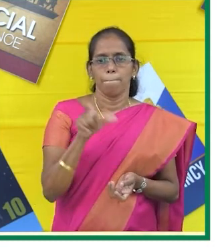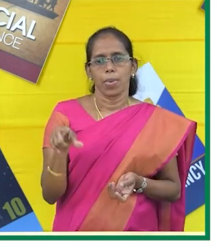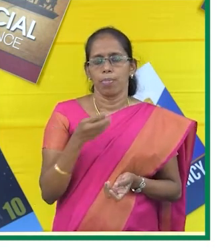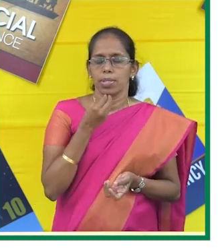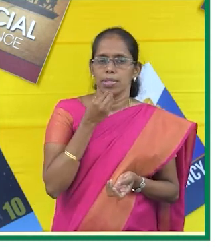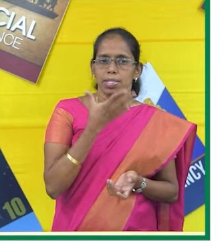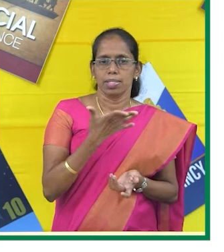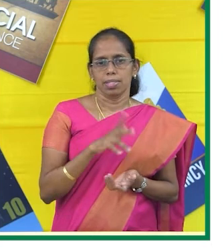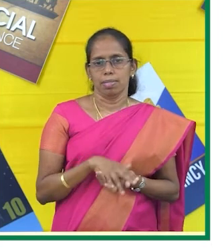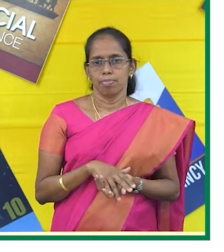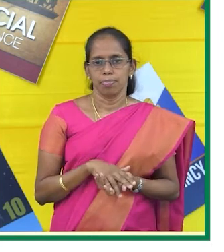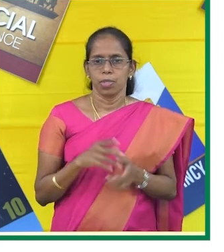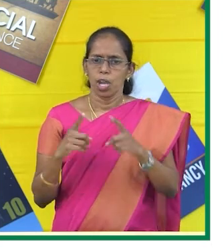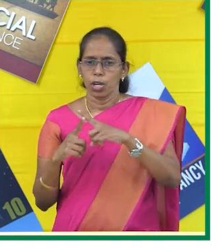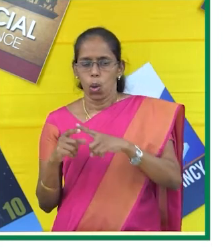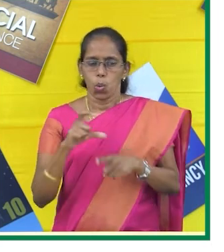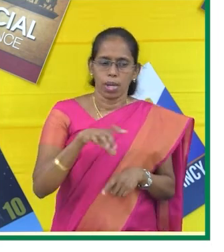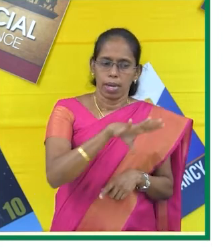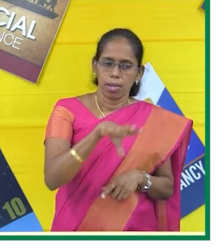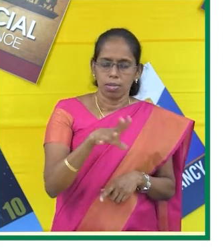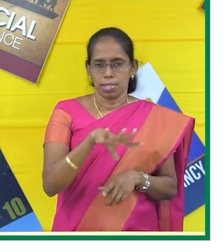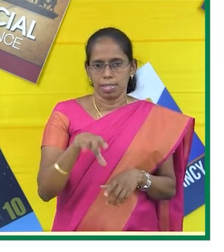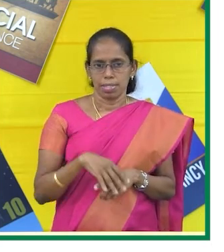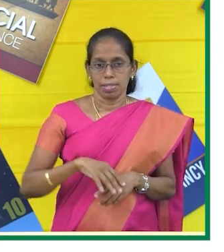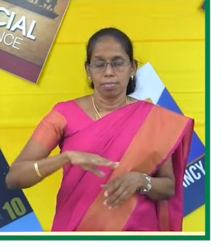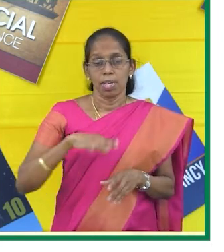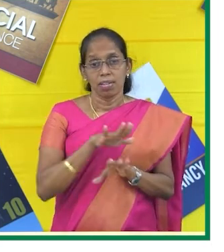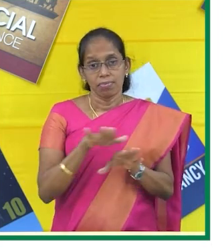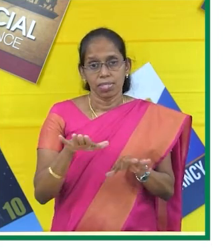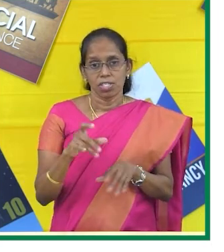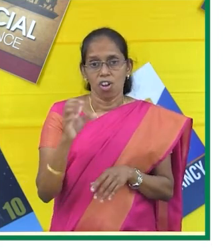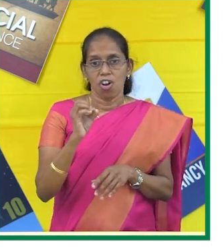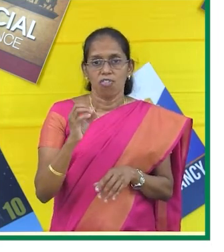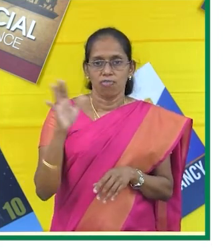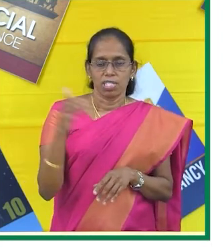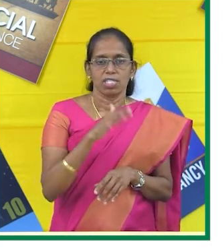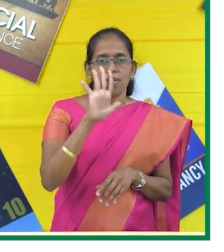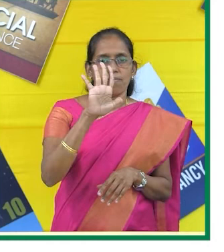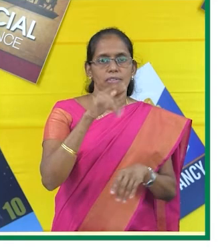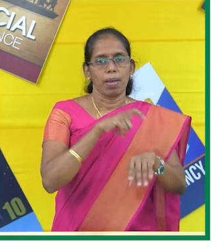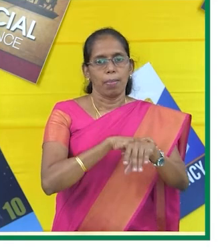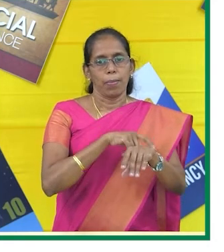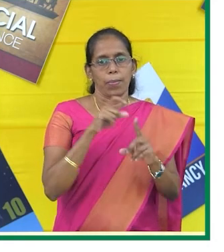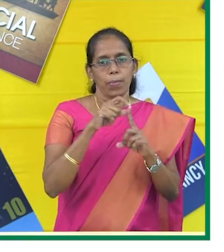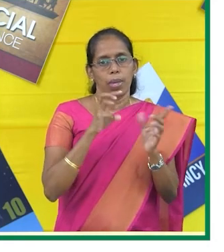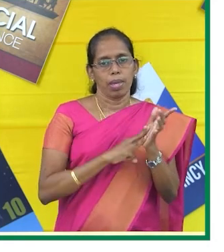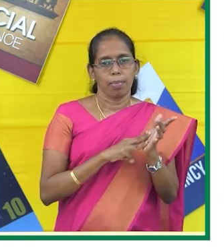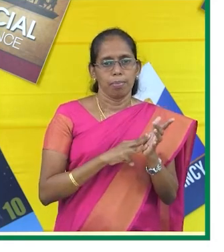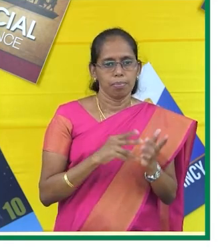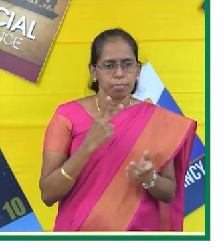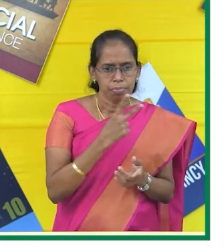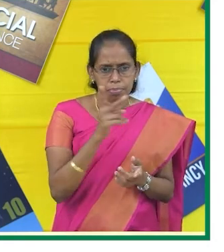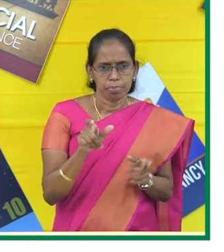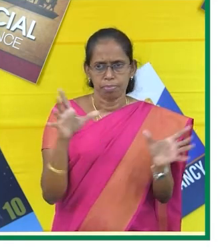countryside. And he returns office by 5 p.m. and he finds many